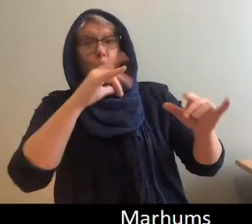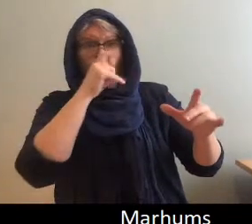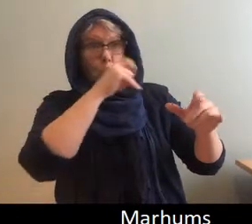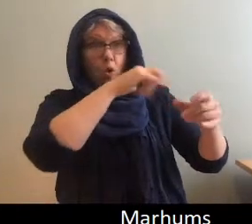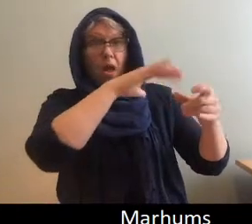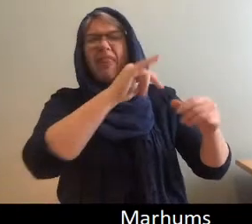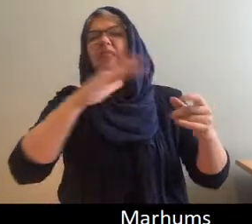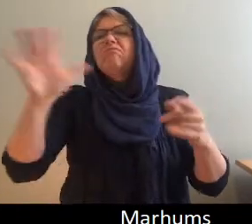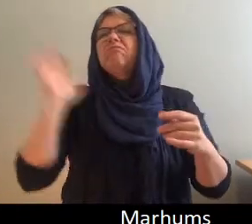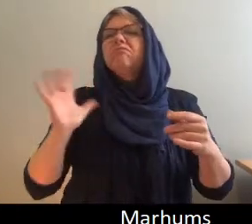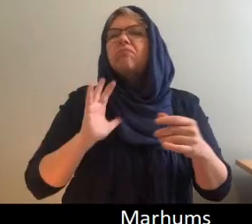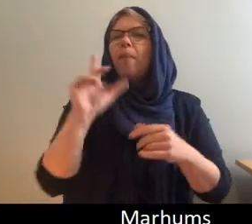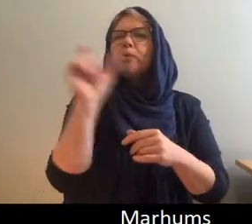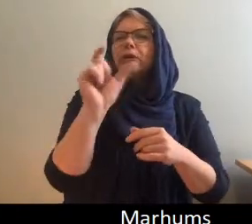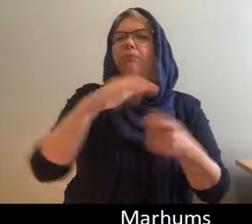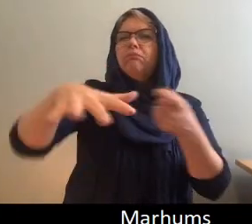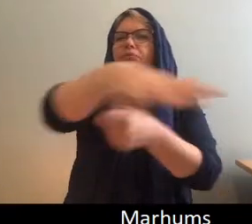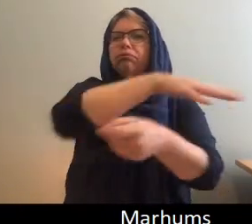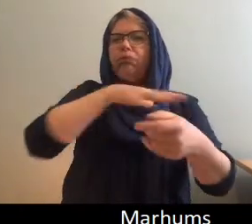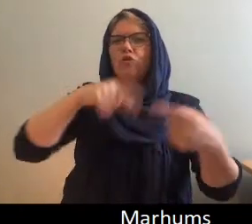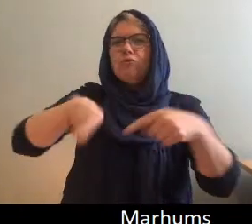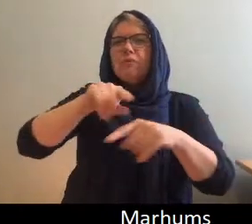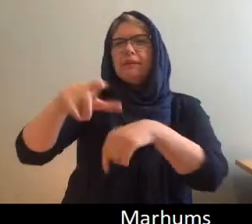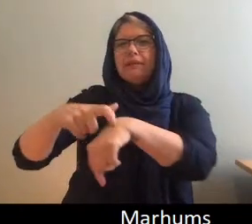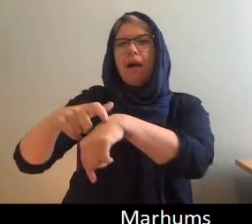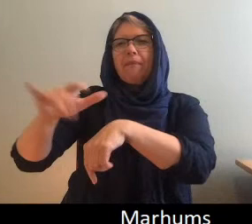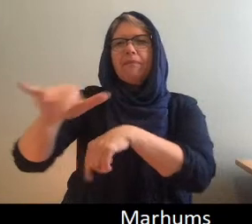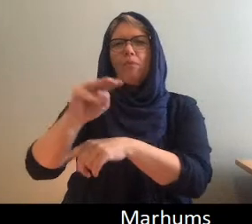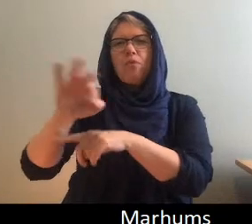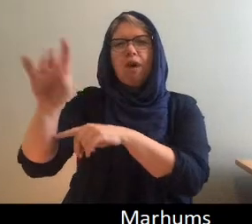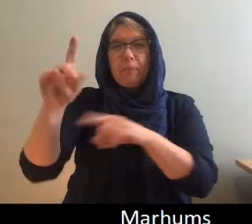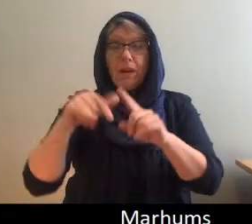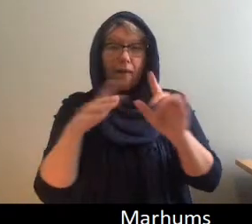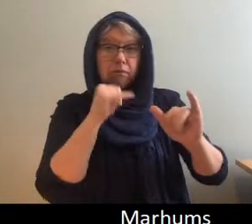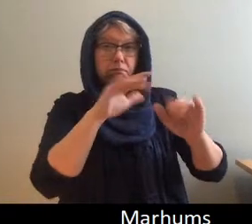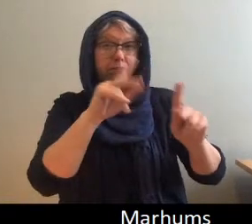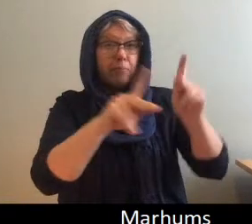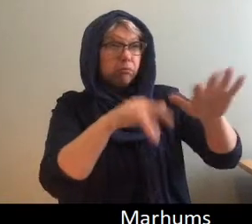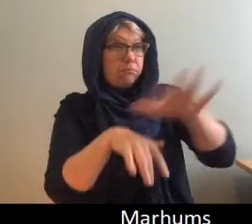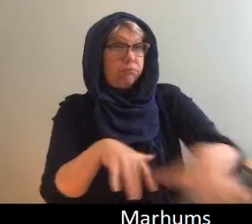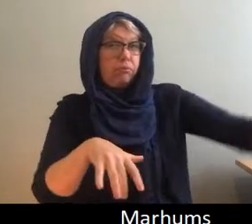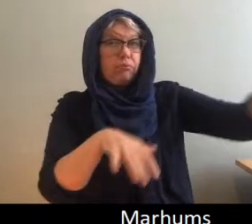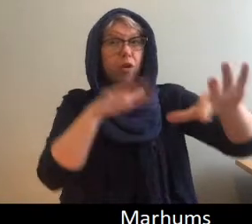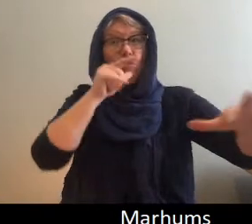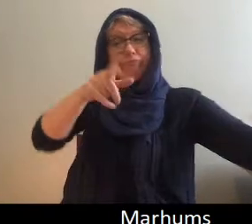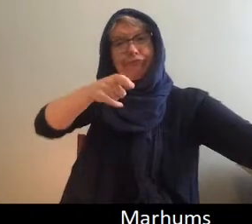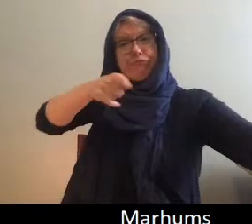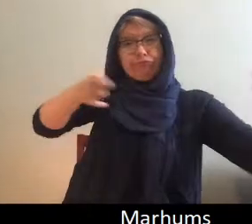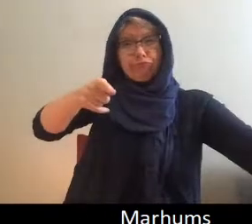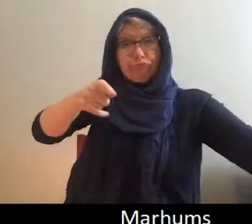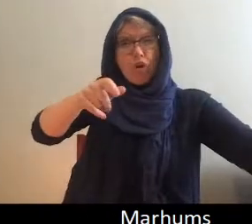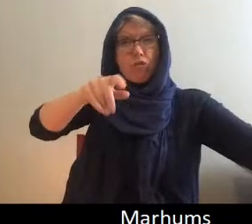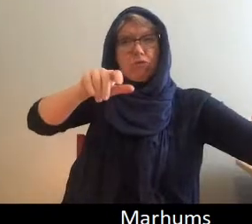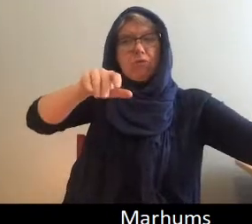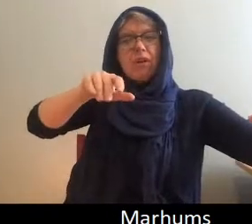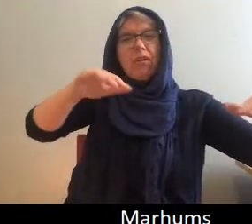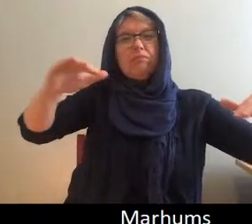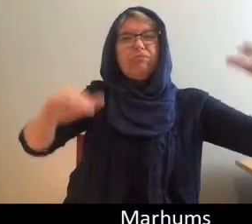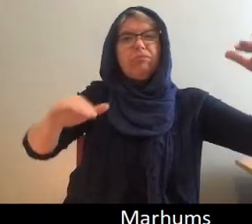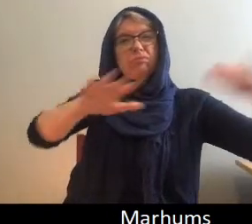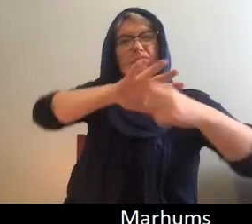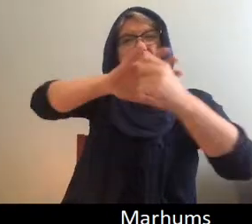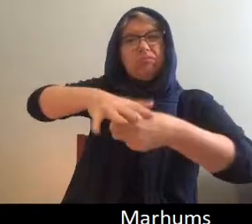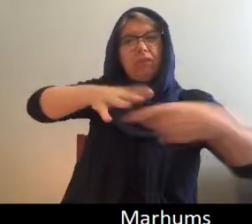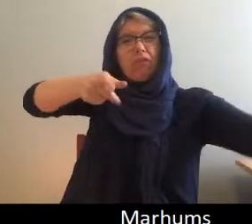somebody's whole lifetime. You know, average lifetime is about 80 years, give or take. And so it talks about an entire lifetime